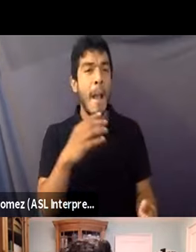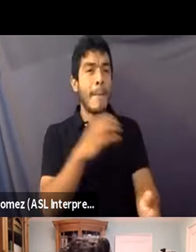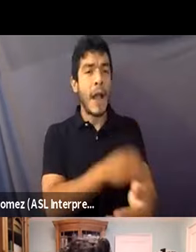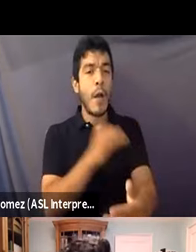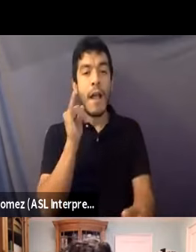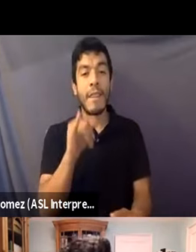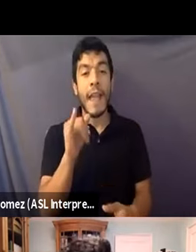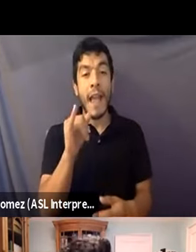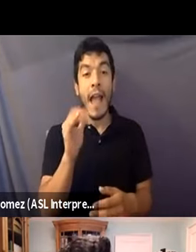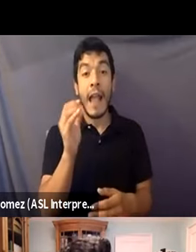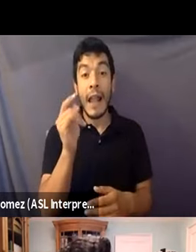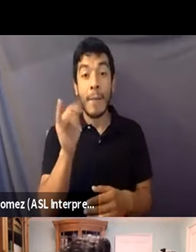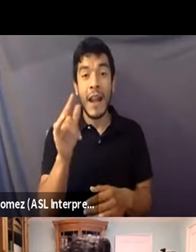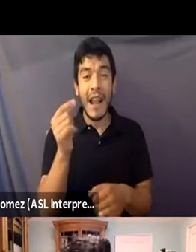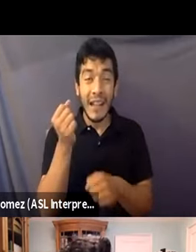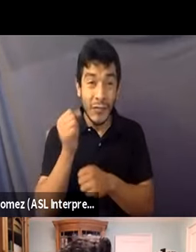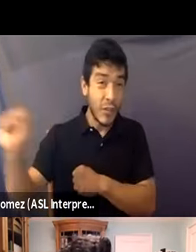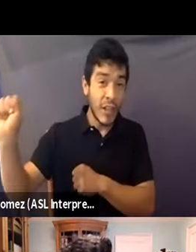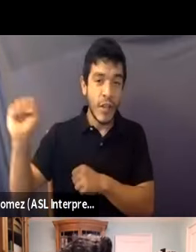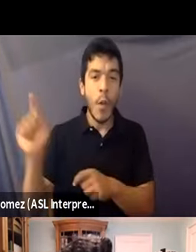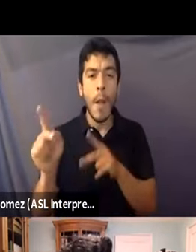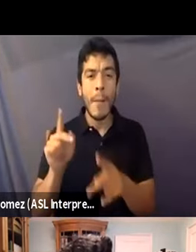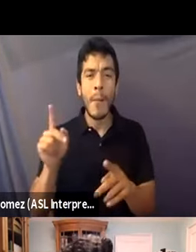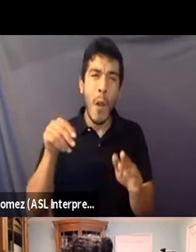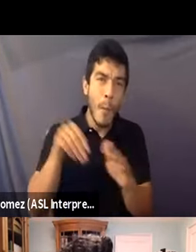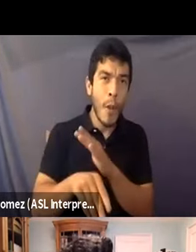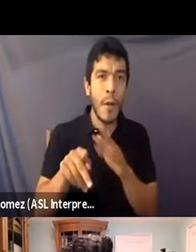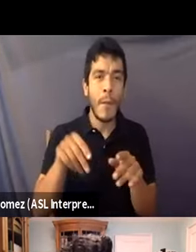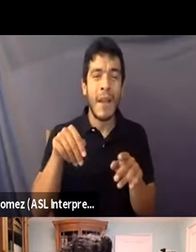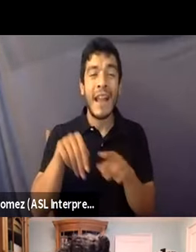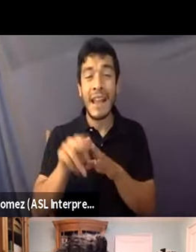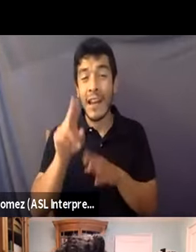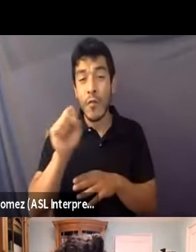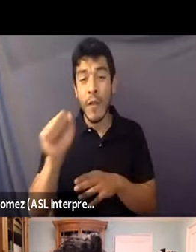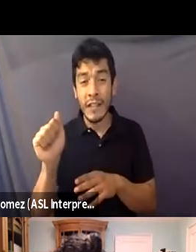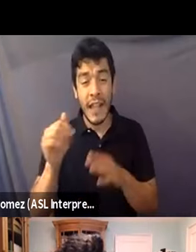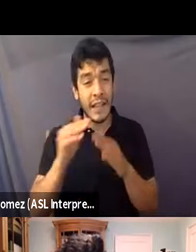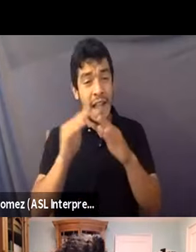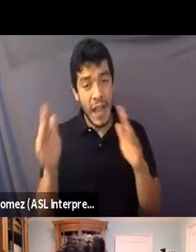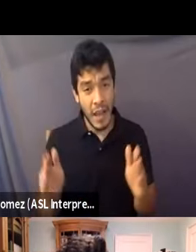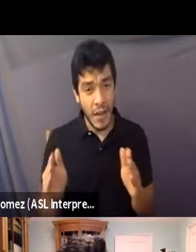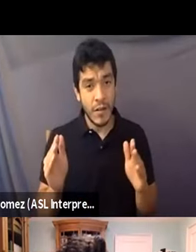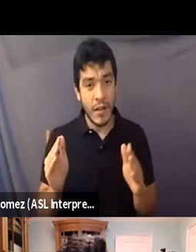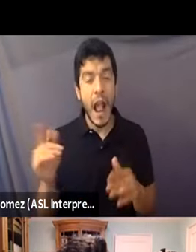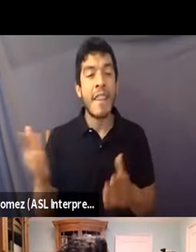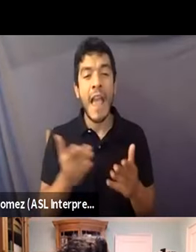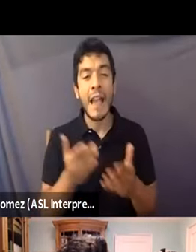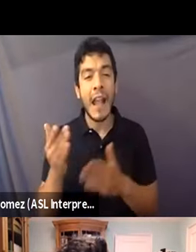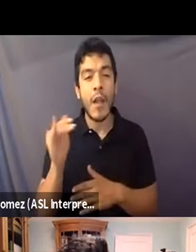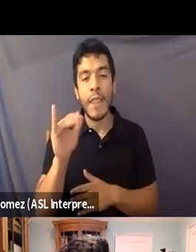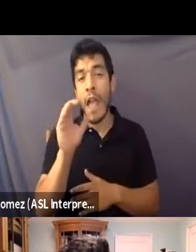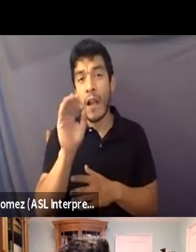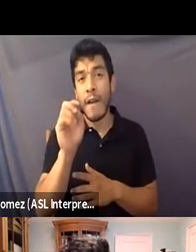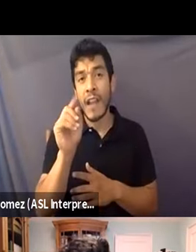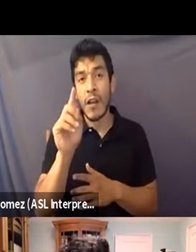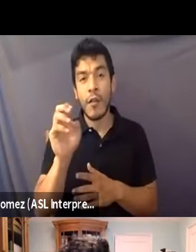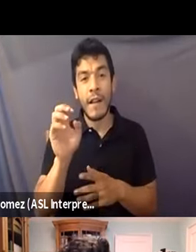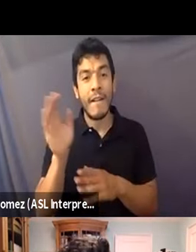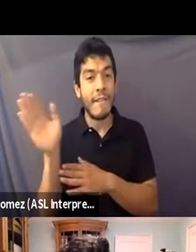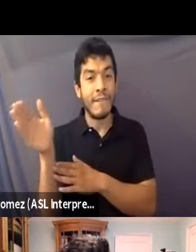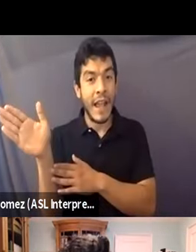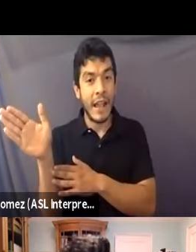people. They murdered people in the United States Capitol in the people's house. They carried the Confederate flag, something that Confederate soldiers weren't even able to